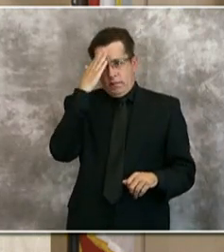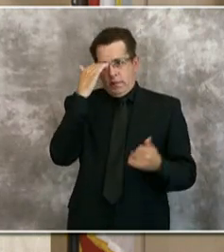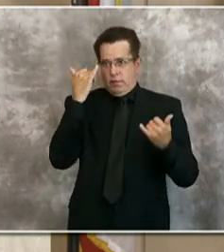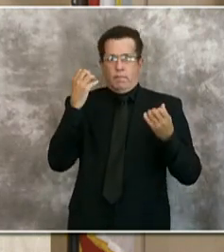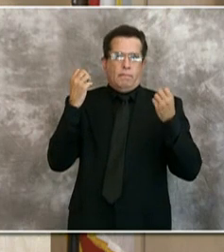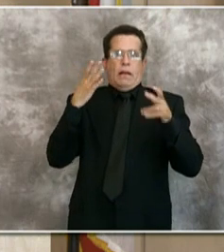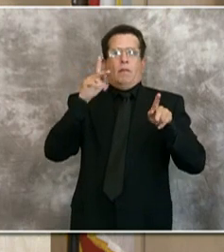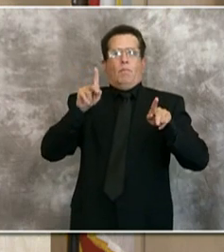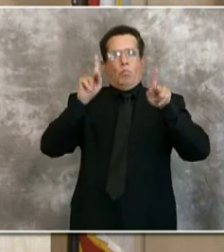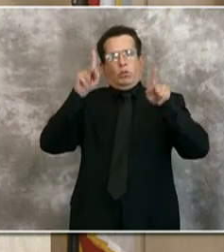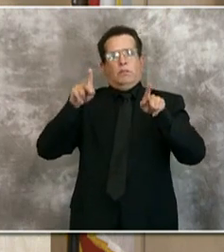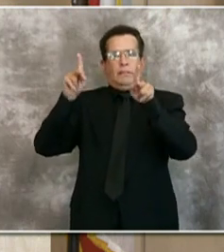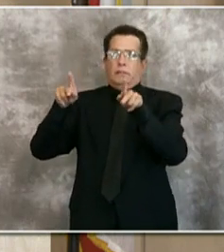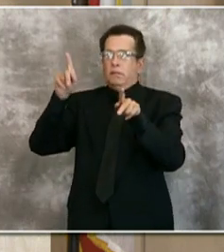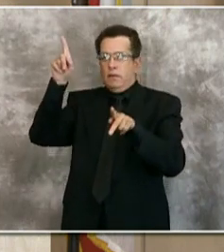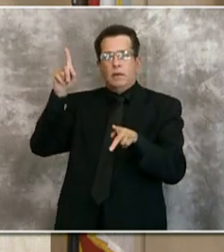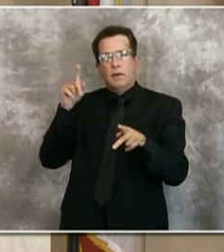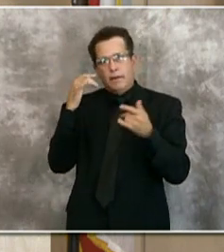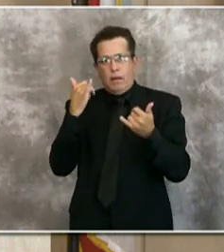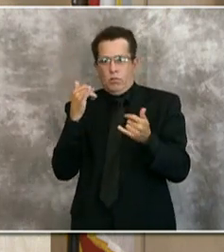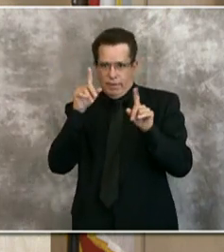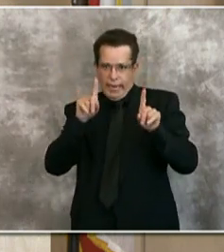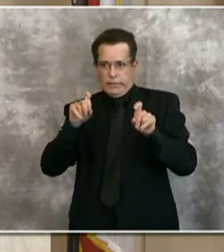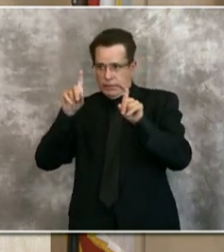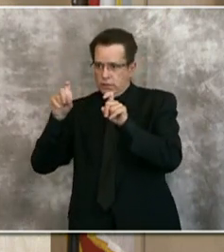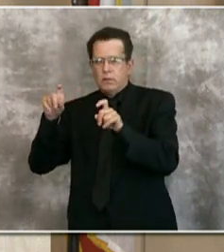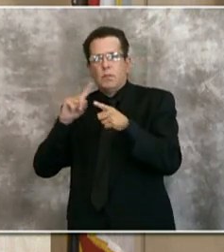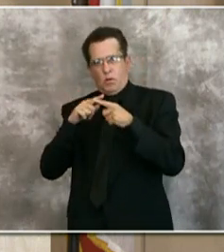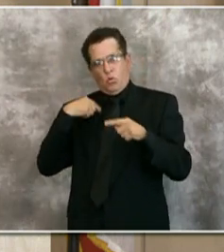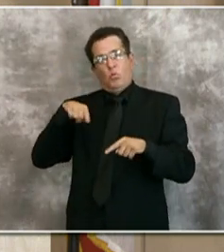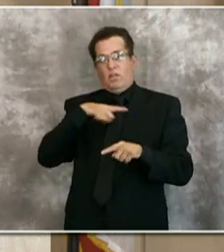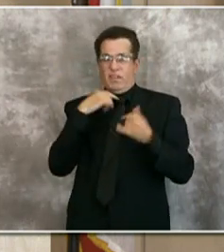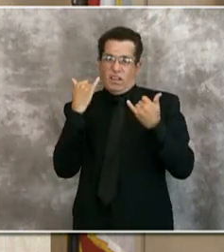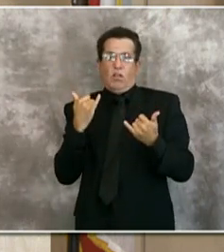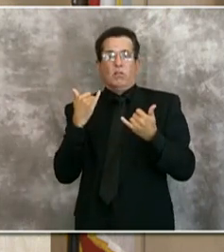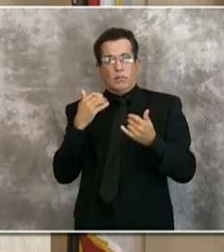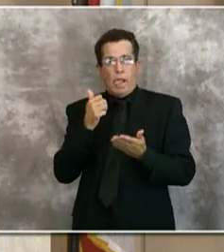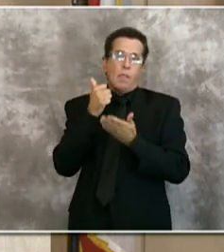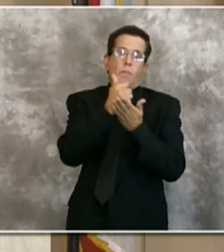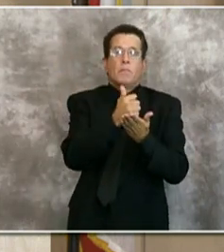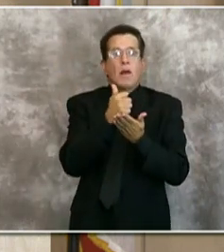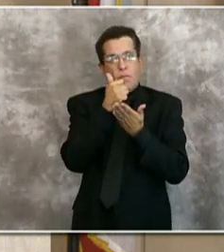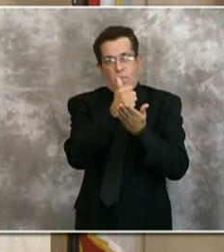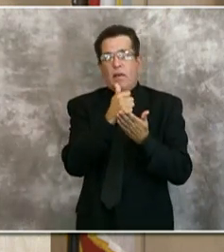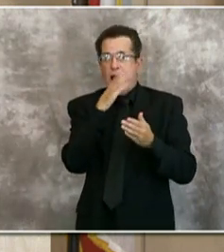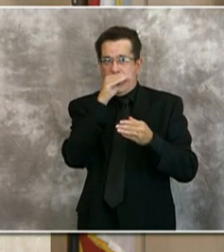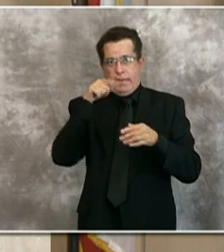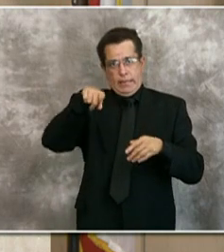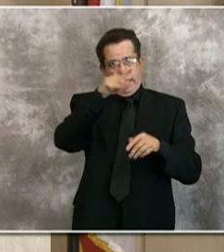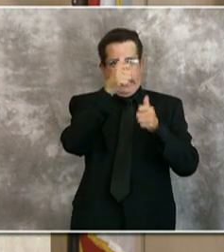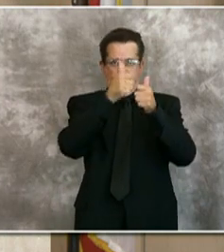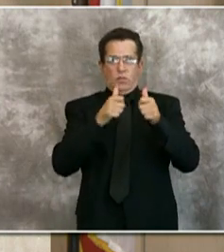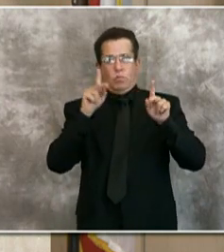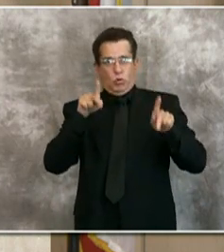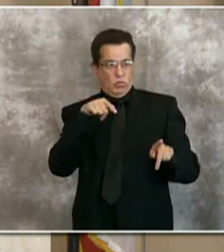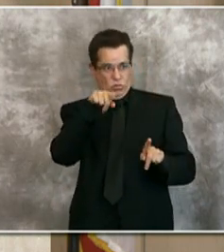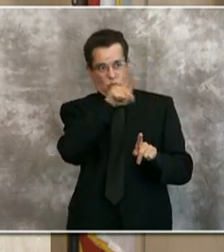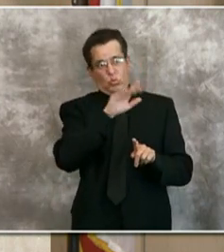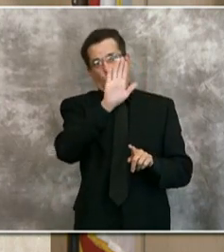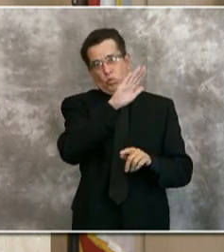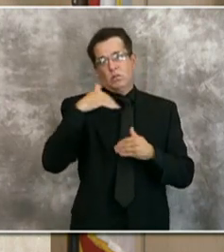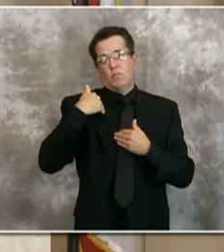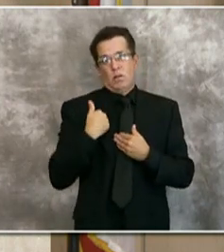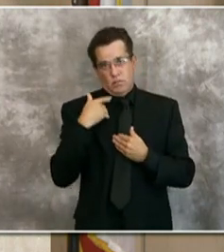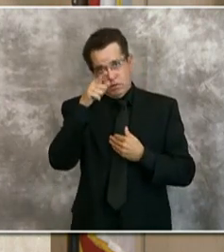increased volume, and the county is addressing it. But in the meantime, each individual out there can address it by